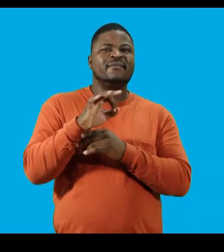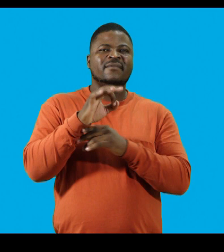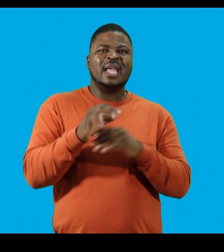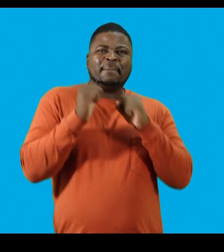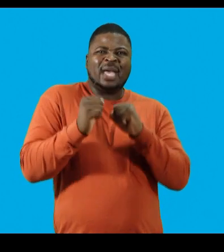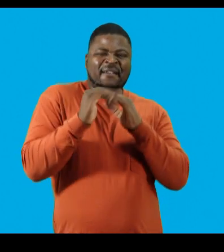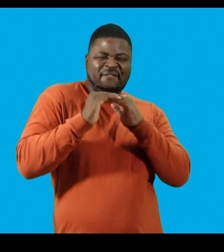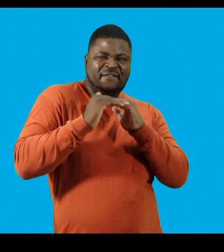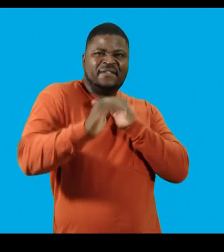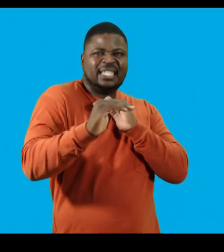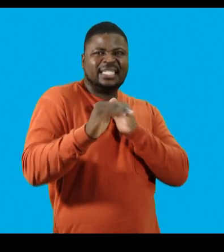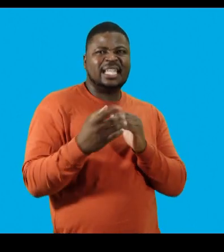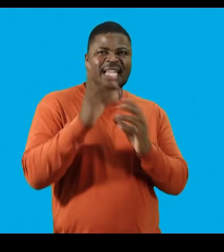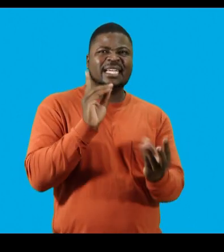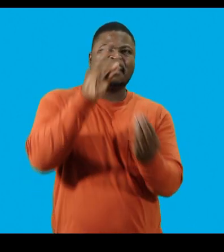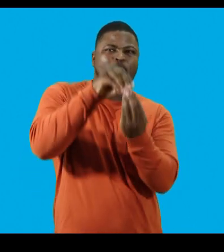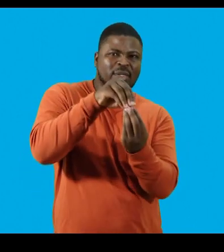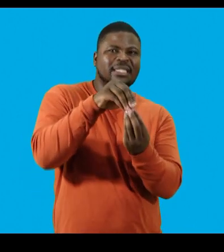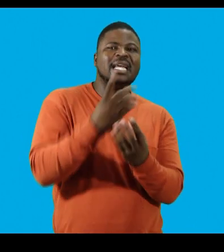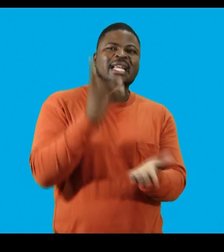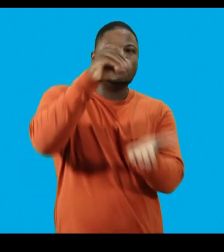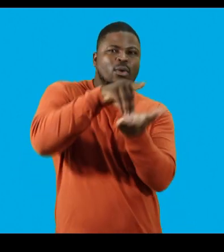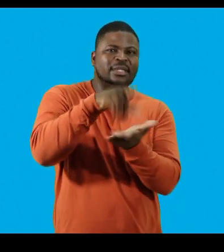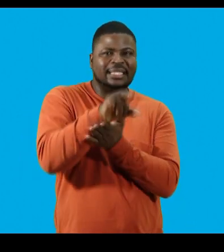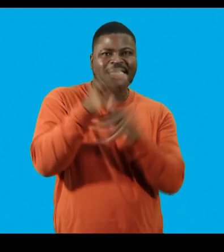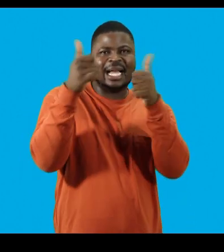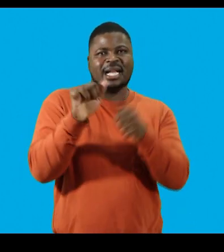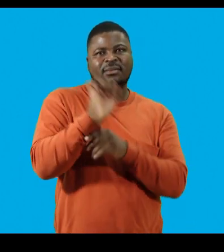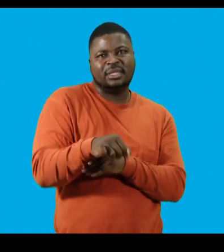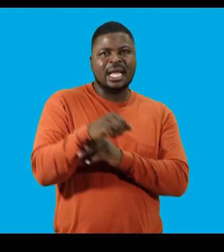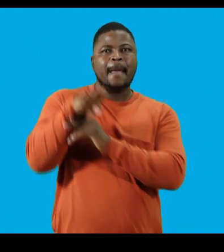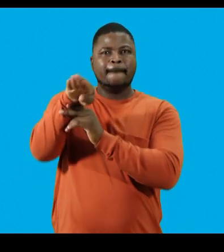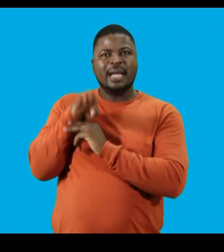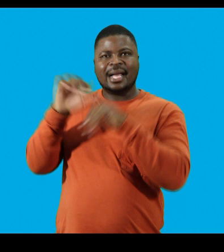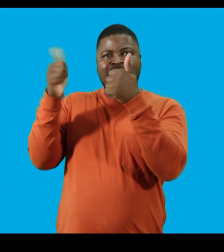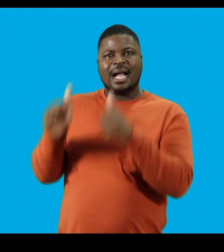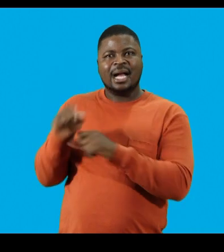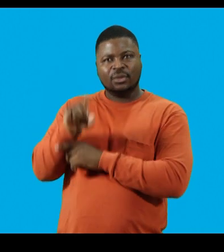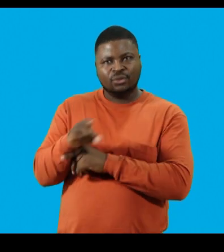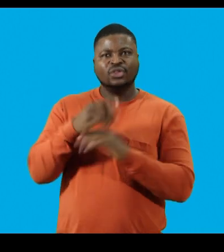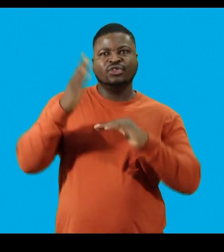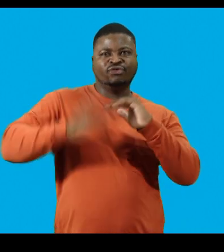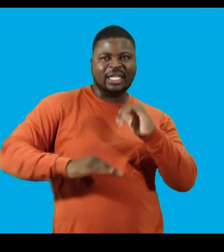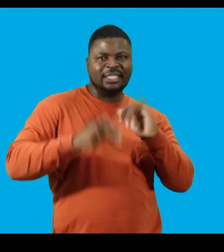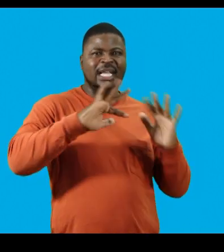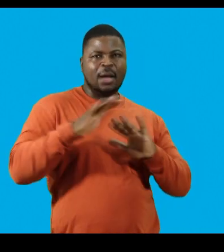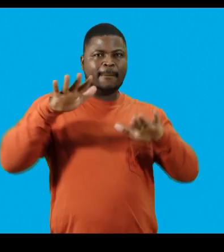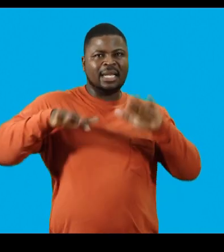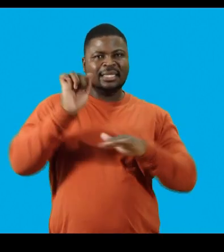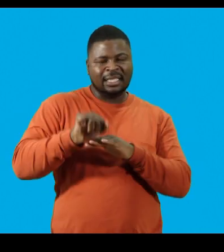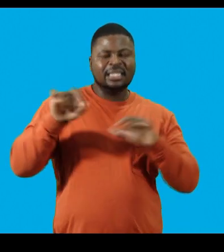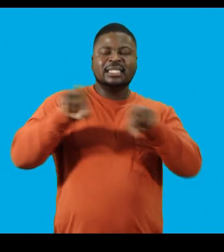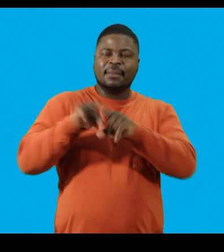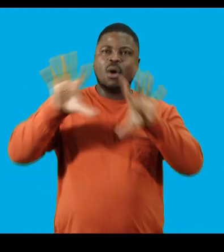accounts with changing balances. All banking topics will be covered in this